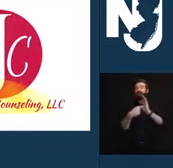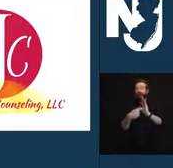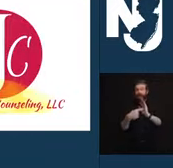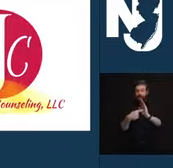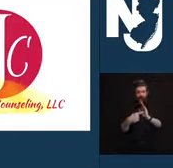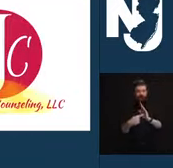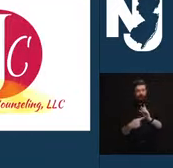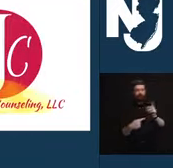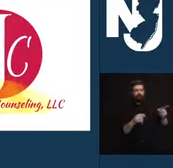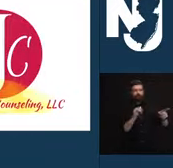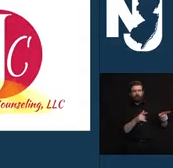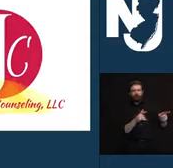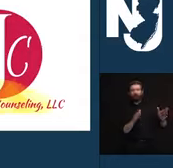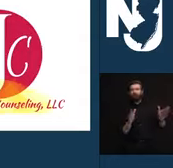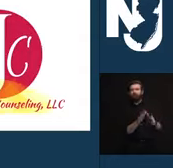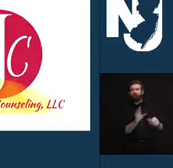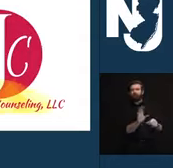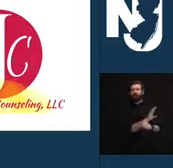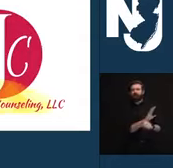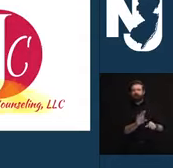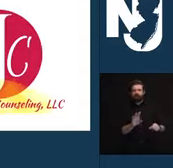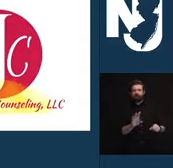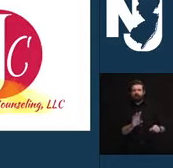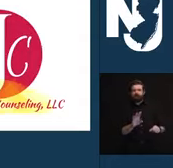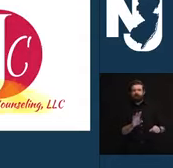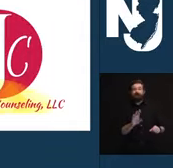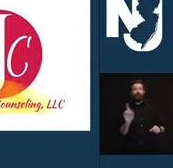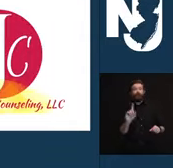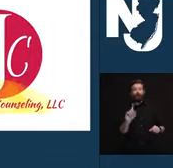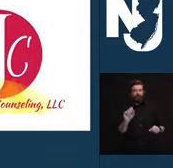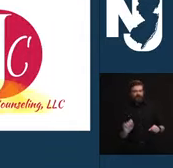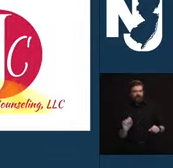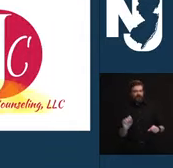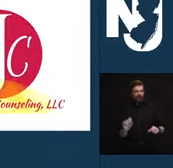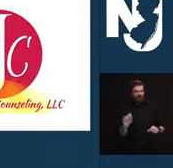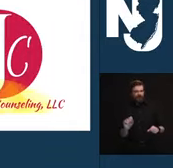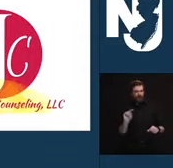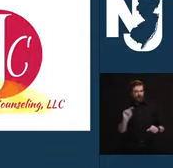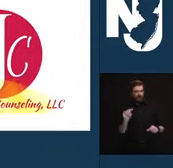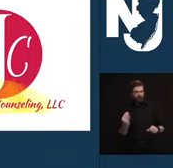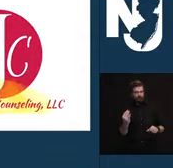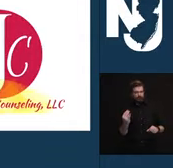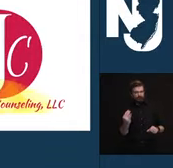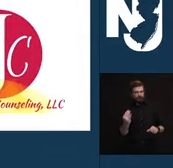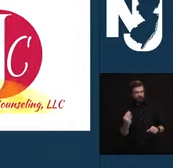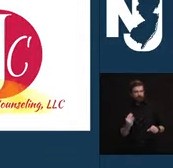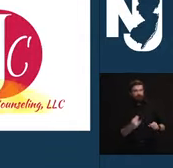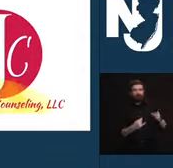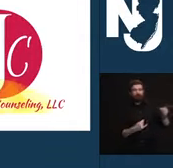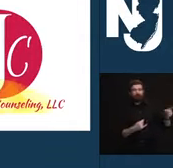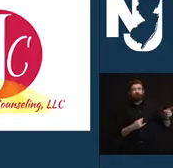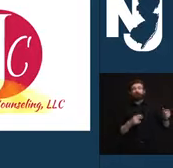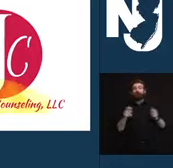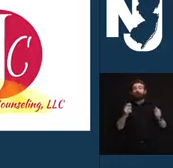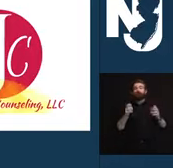Counseling, a Gloucester County-based mental health practice run by that woman, Counselor Melissa